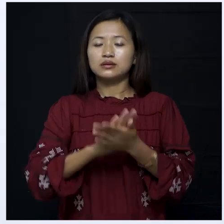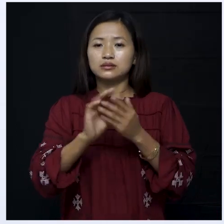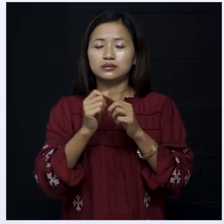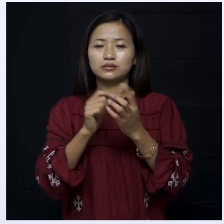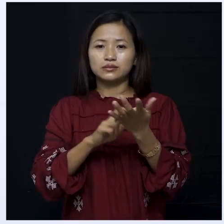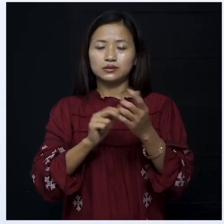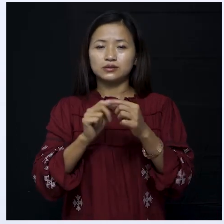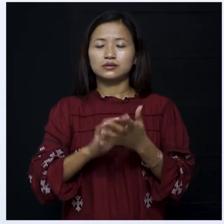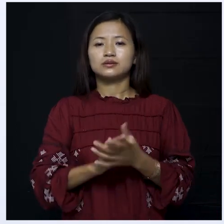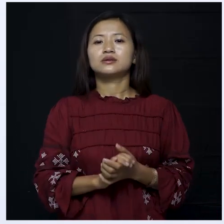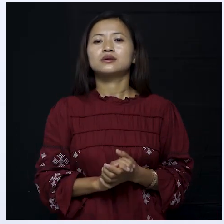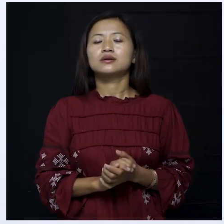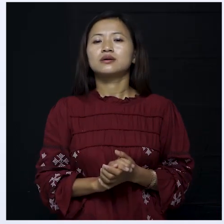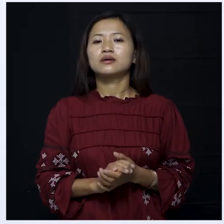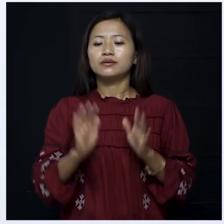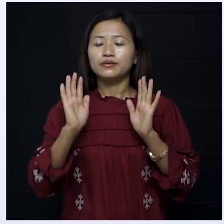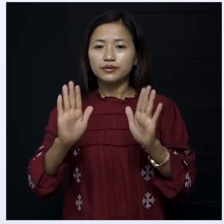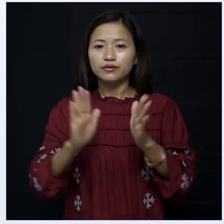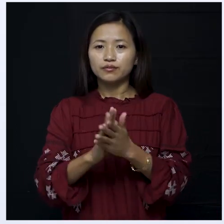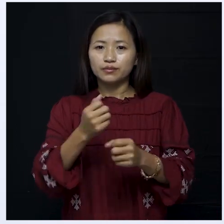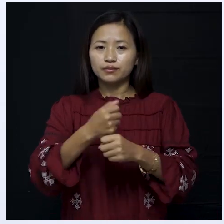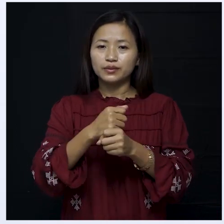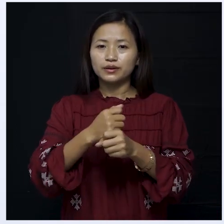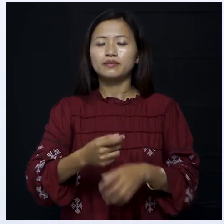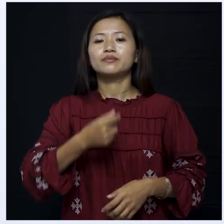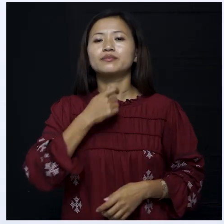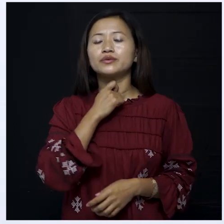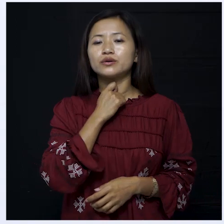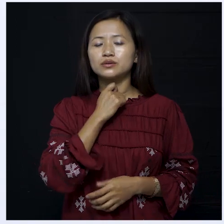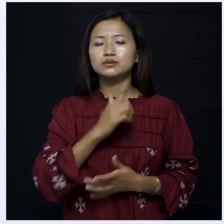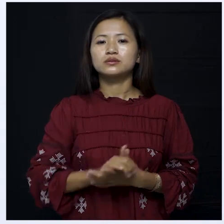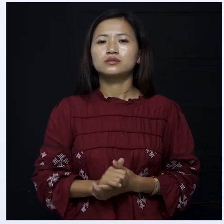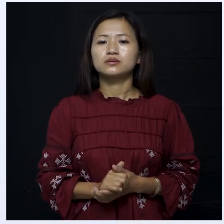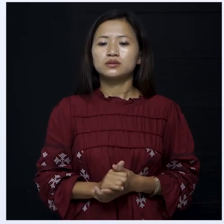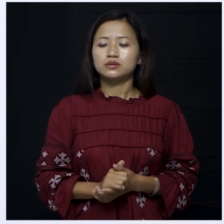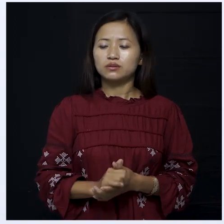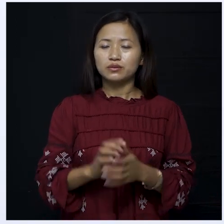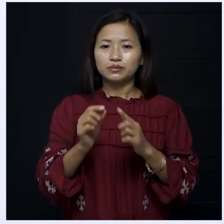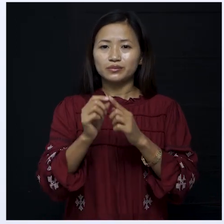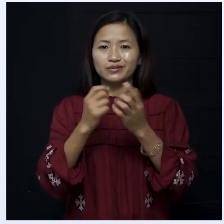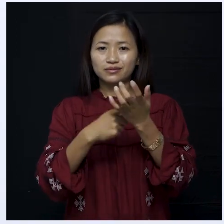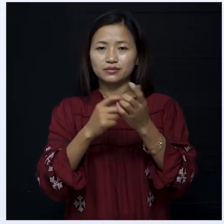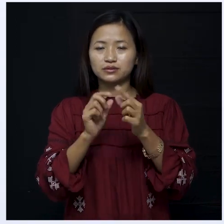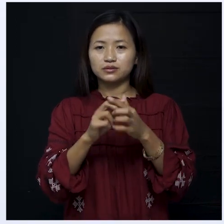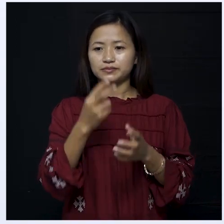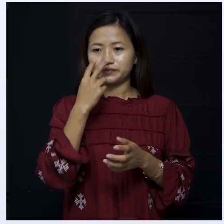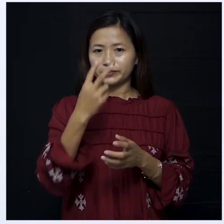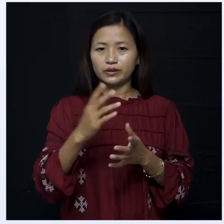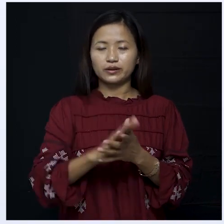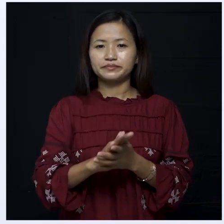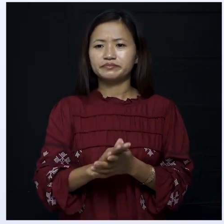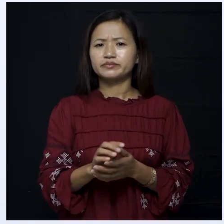and you have, let's say you have made a promise, or you are prediction.